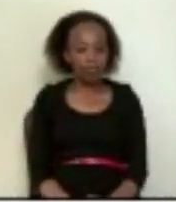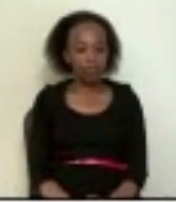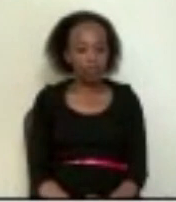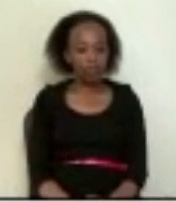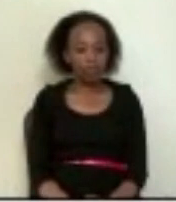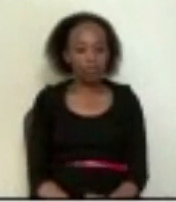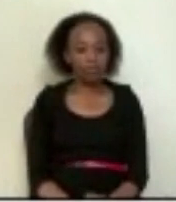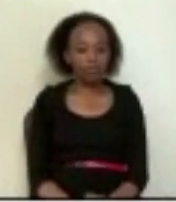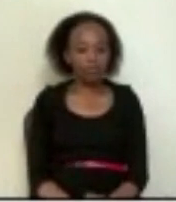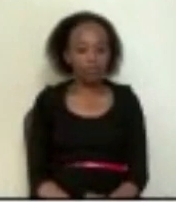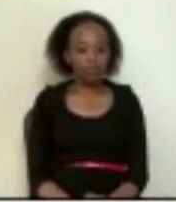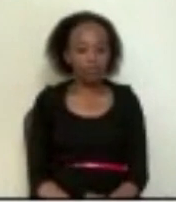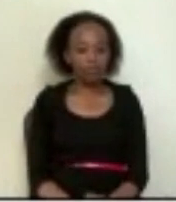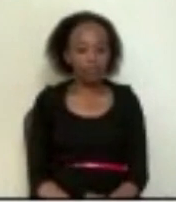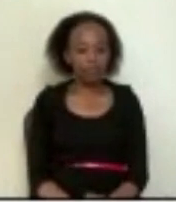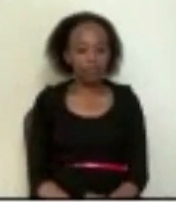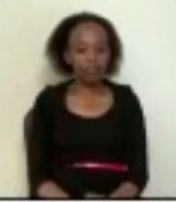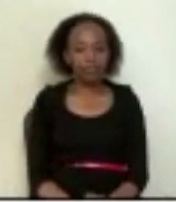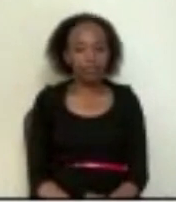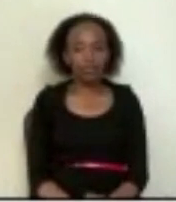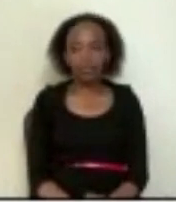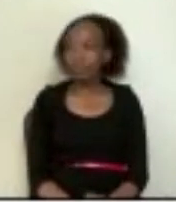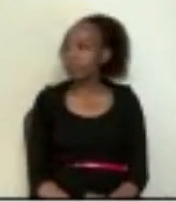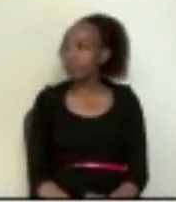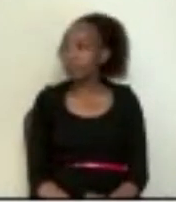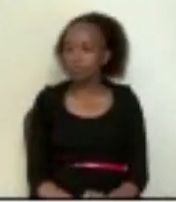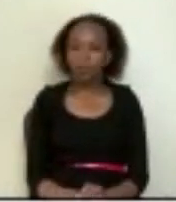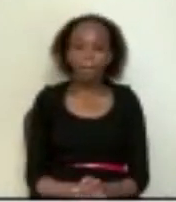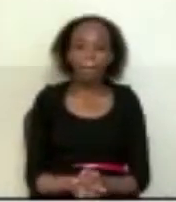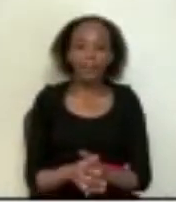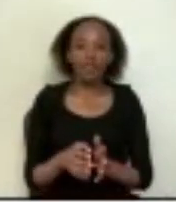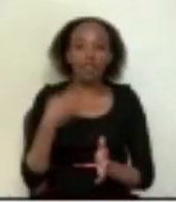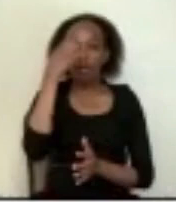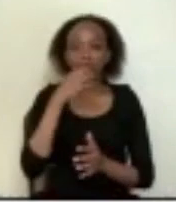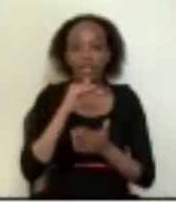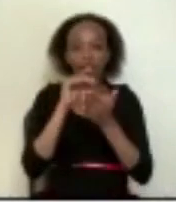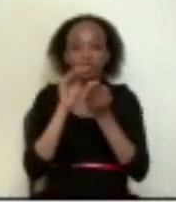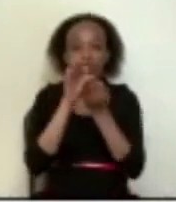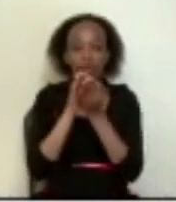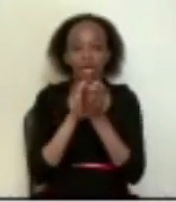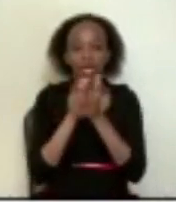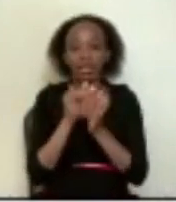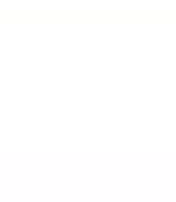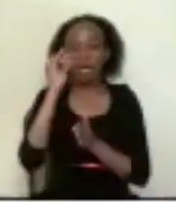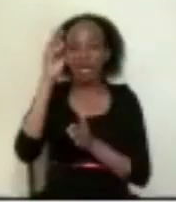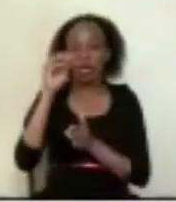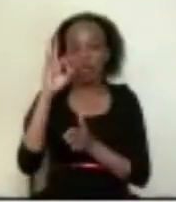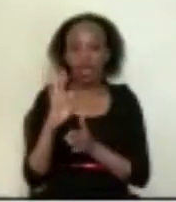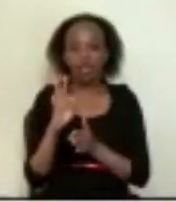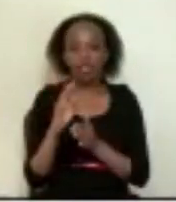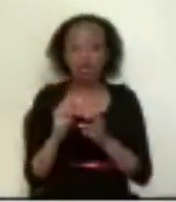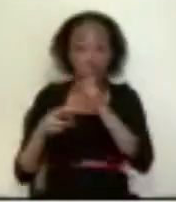oh, there you go. That's why it wasn't working. The European Central Bank and the IMF revised their